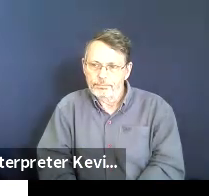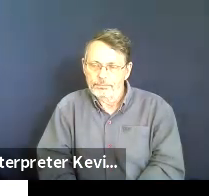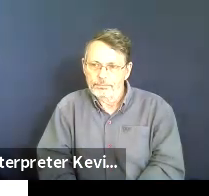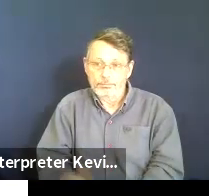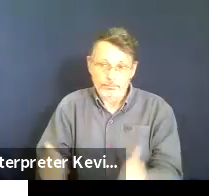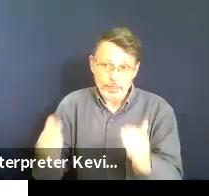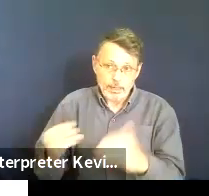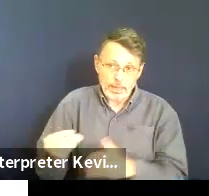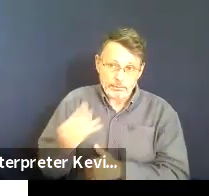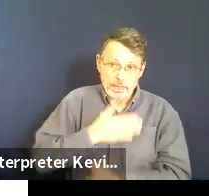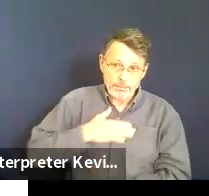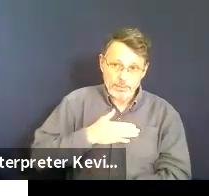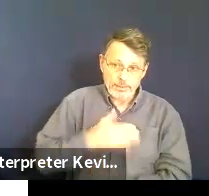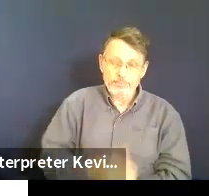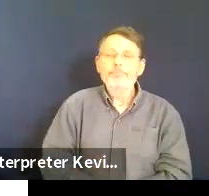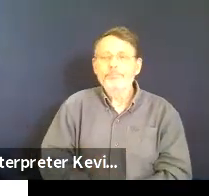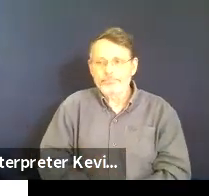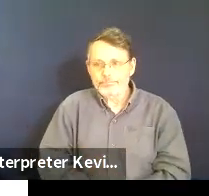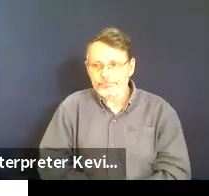Next slide, please.